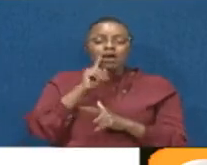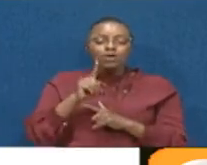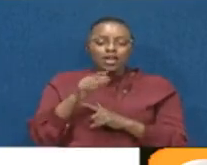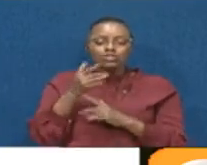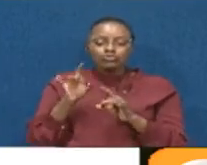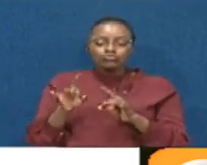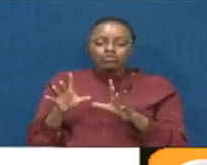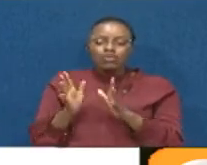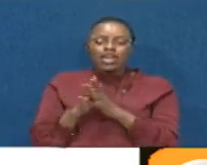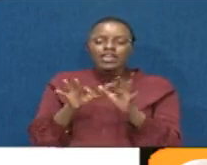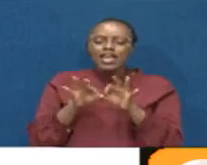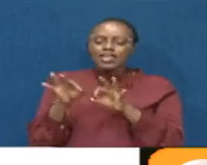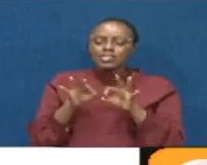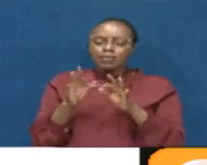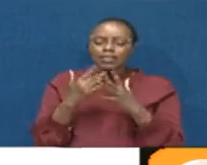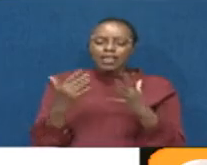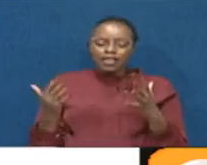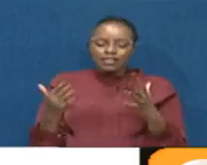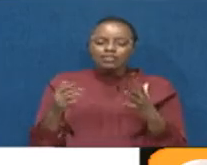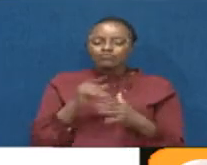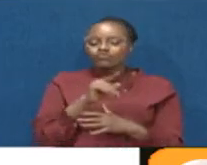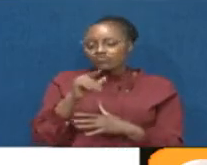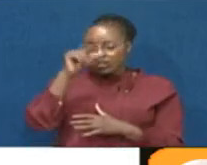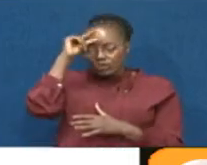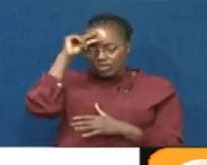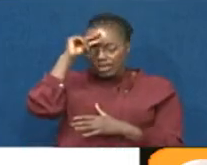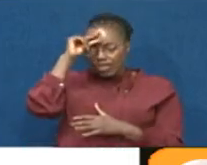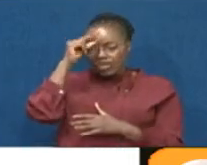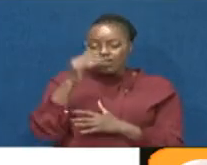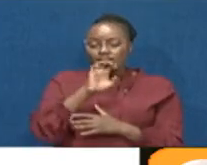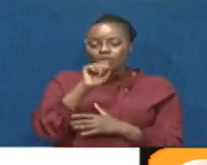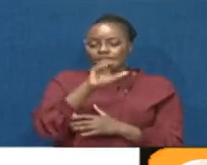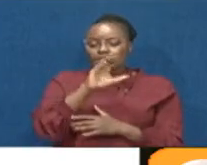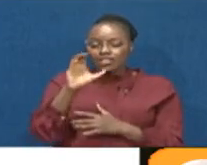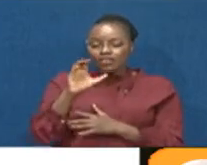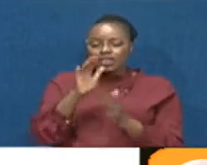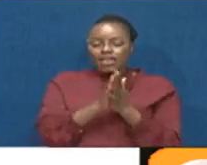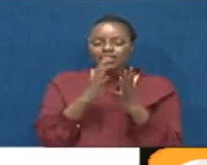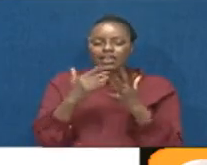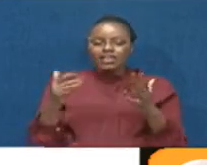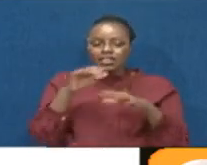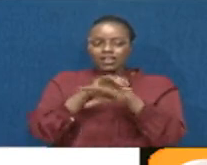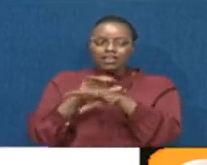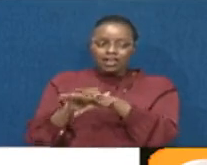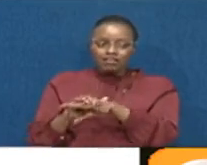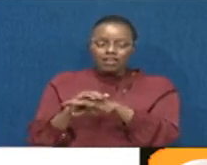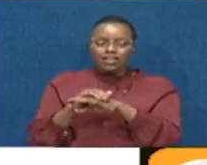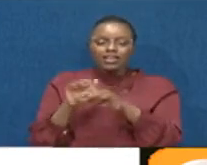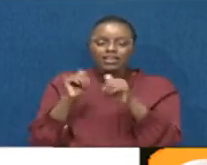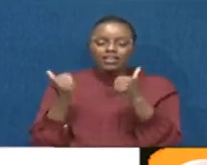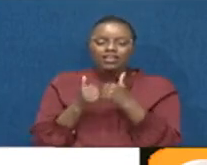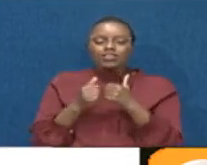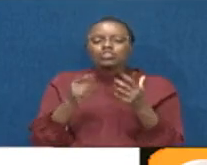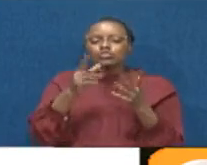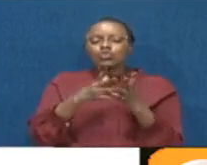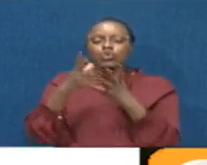to forfeit unexplained assets to the states. To the EACC and the Asset Recovery Agency,